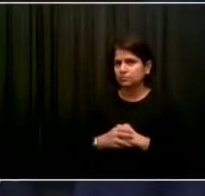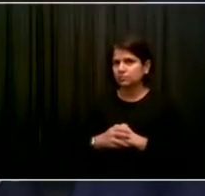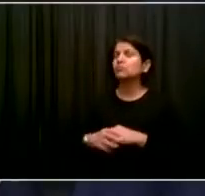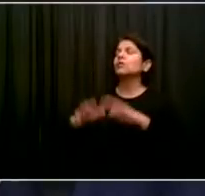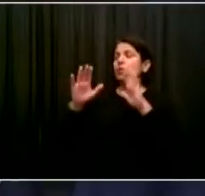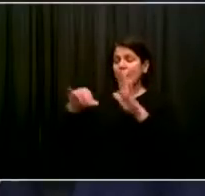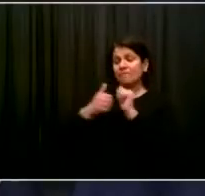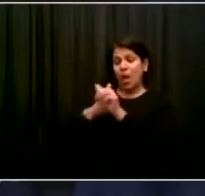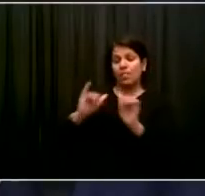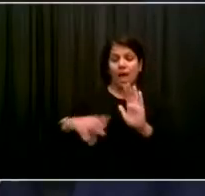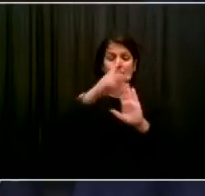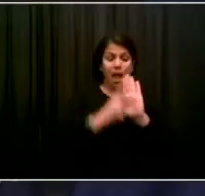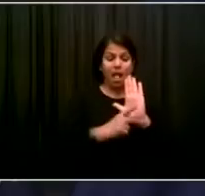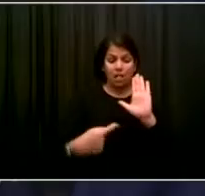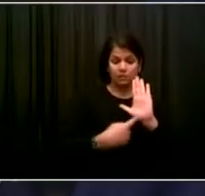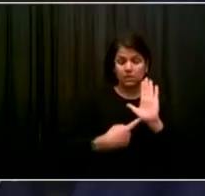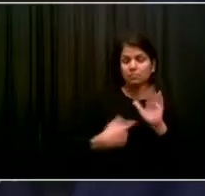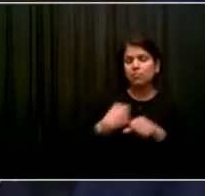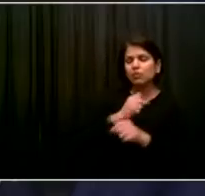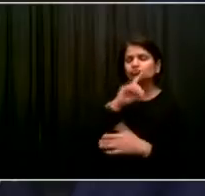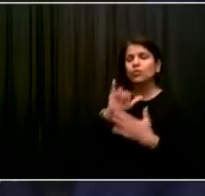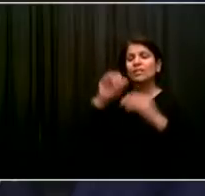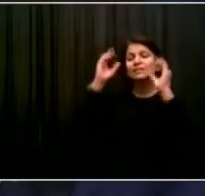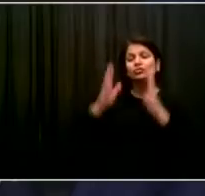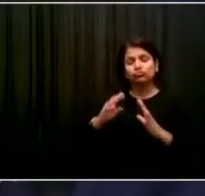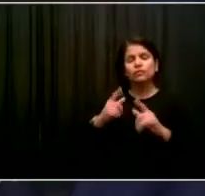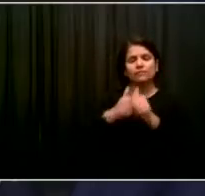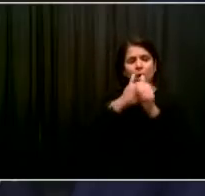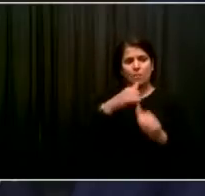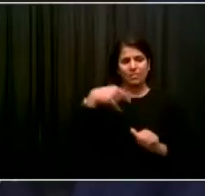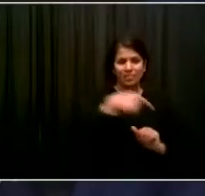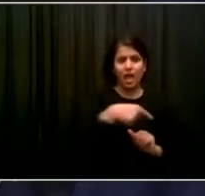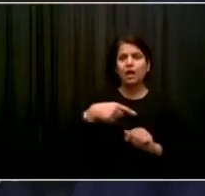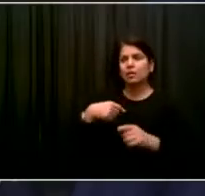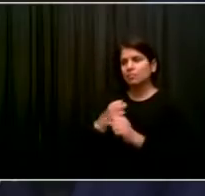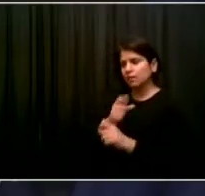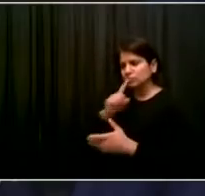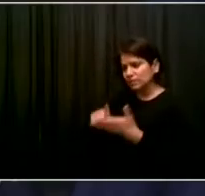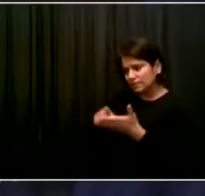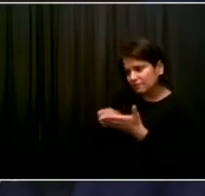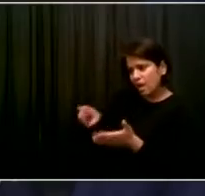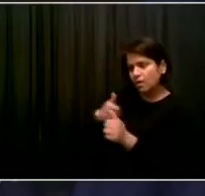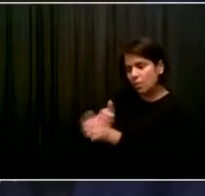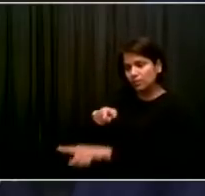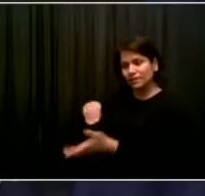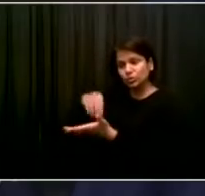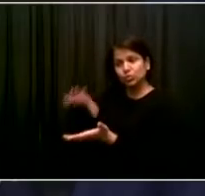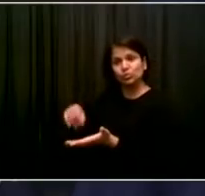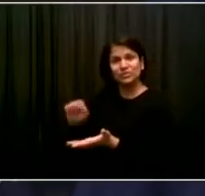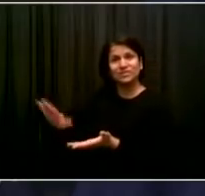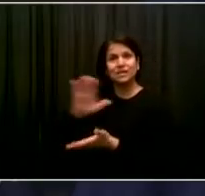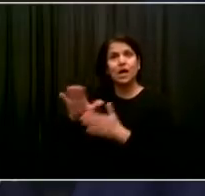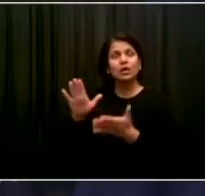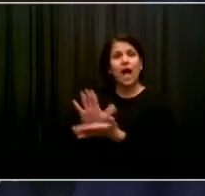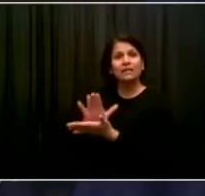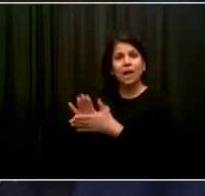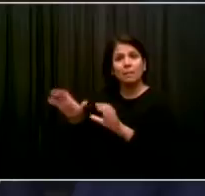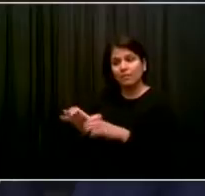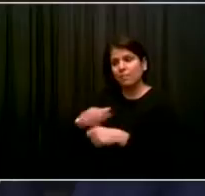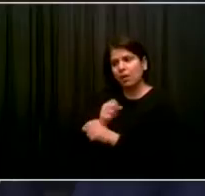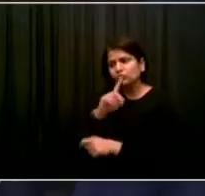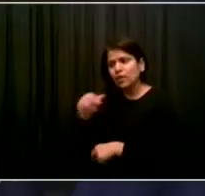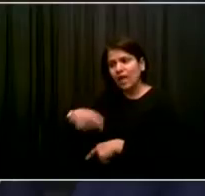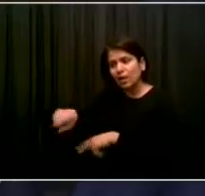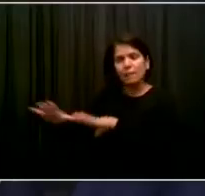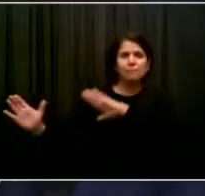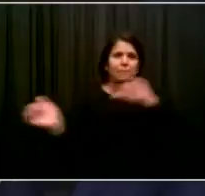to bring more and more of our students back. It kind of goes to the question that you raised earlier. People have been concerned, and